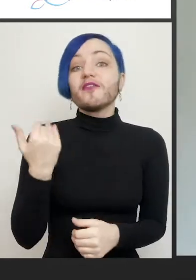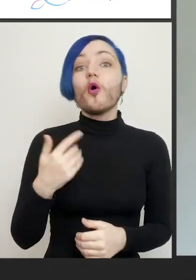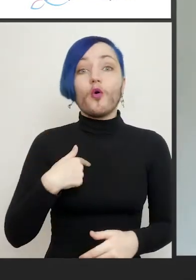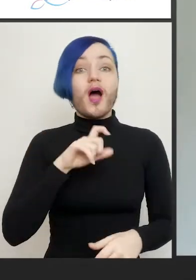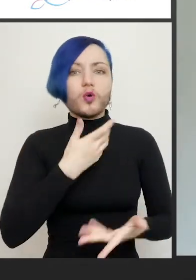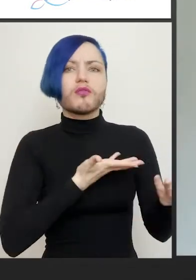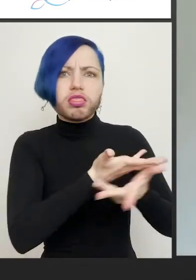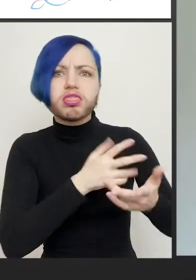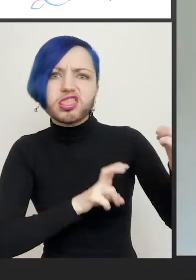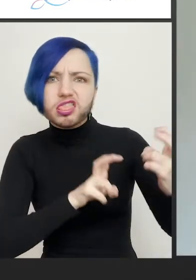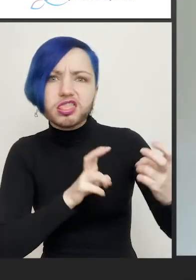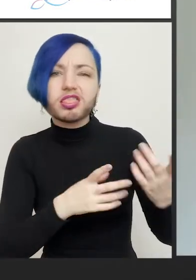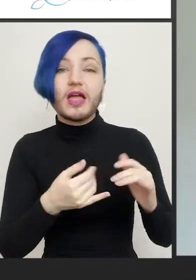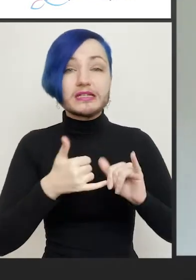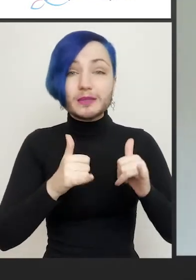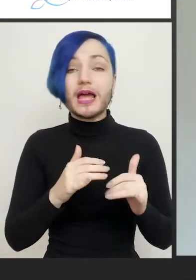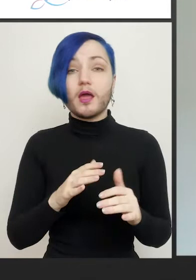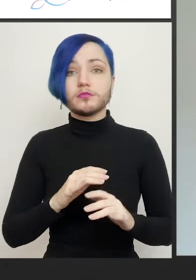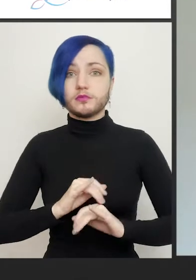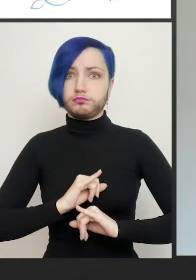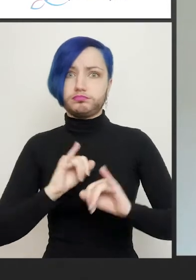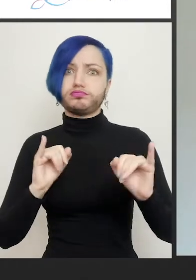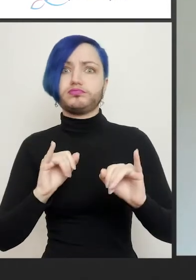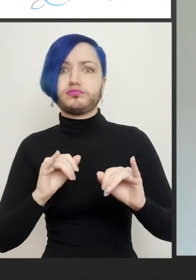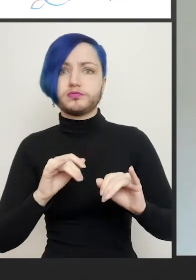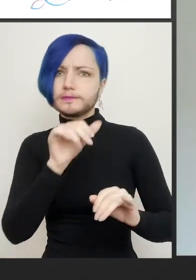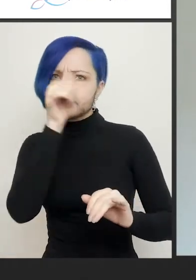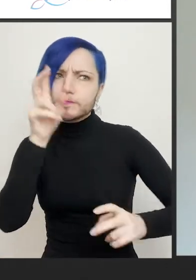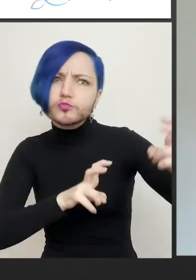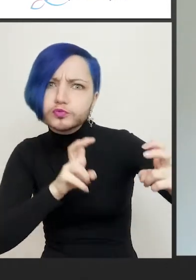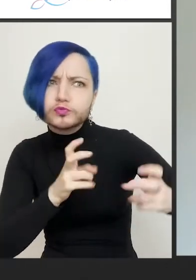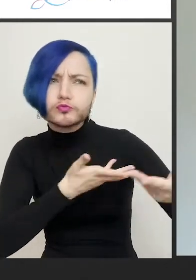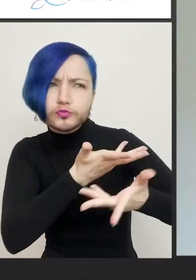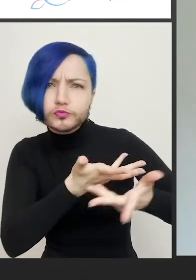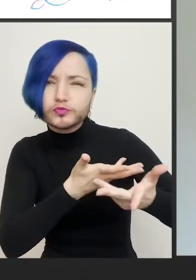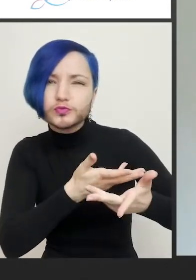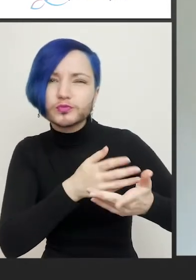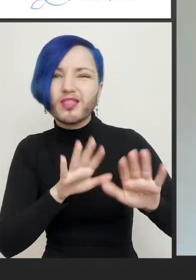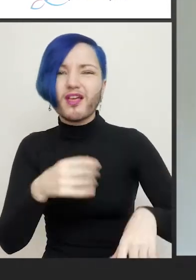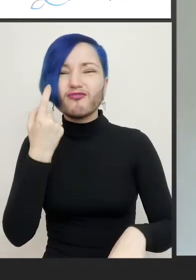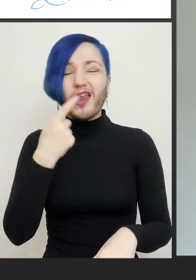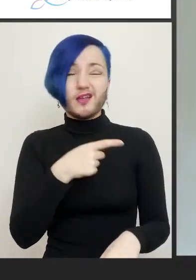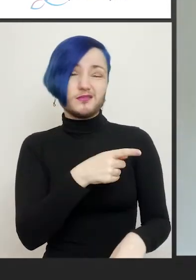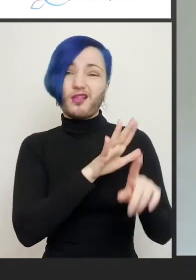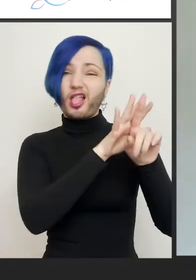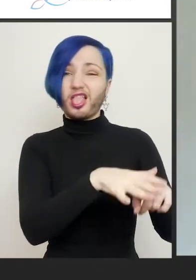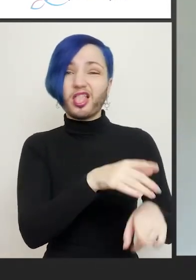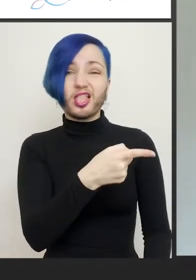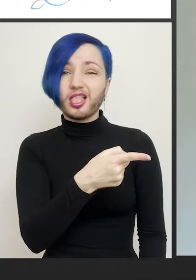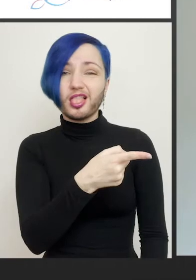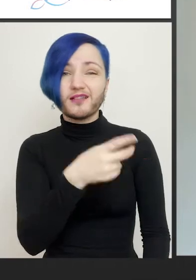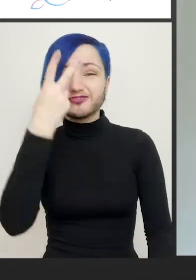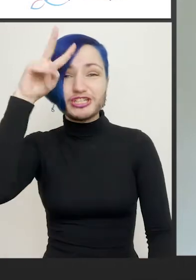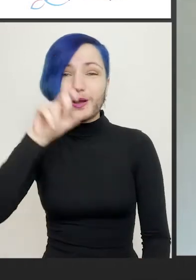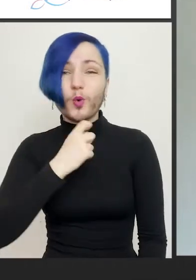get into sometimes very serious intellectual arguments with these people, and then I'd realize, no, this is a bigot, you can't change their mind. And sometimes you realize it was bad faith,